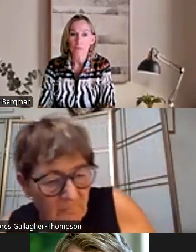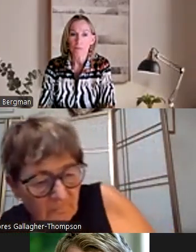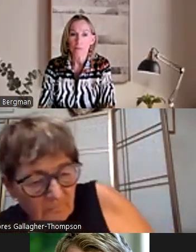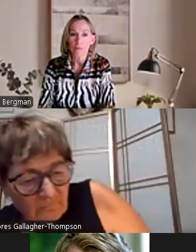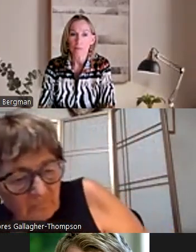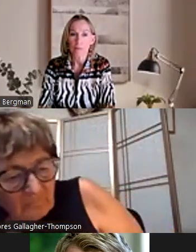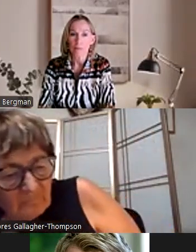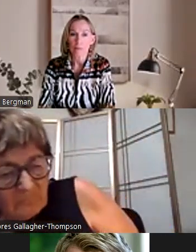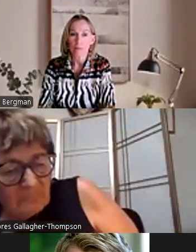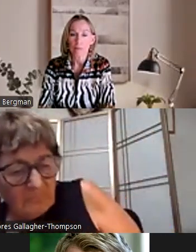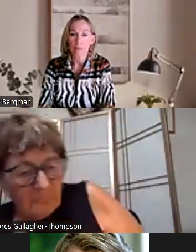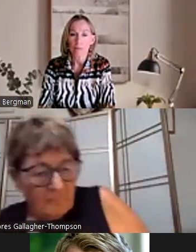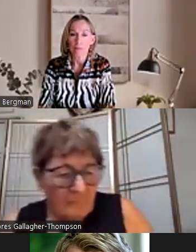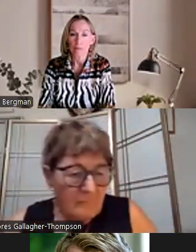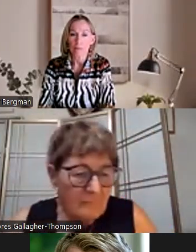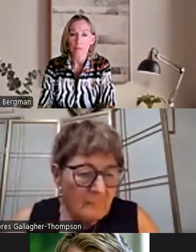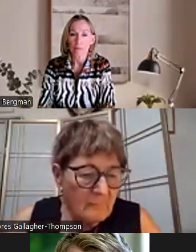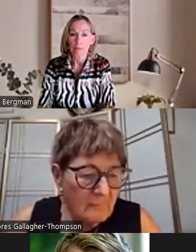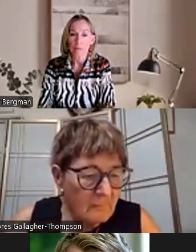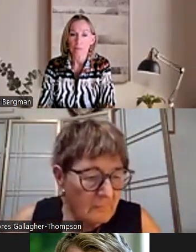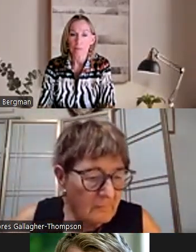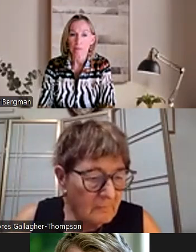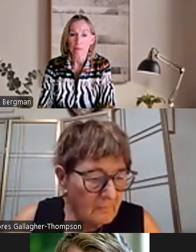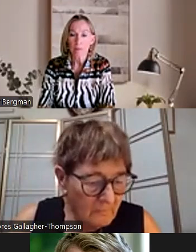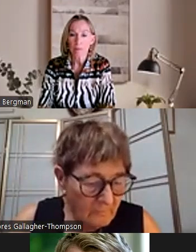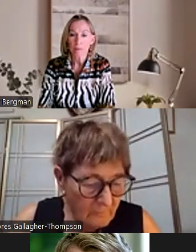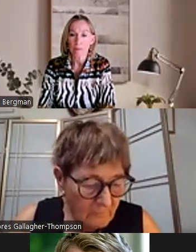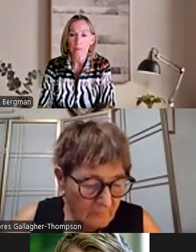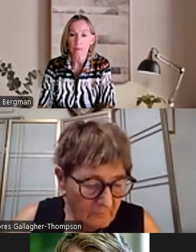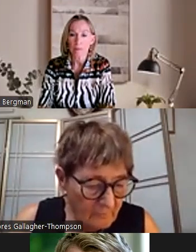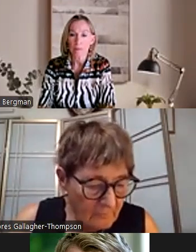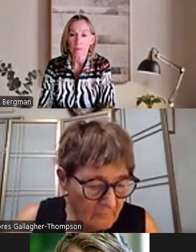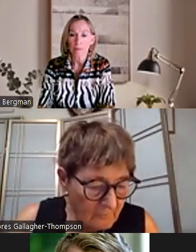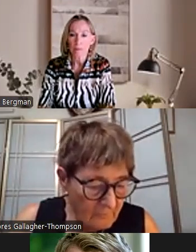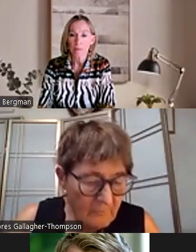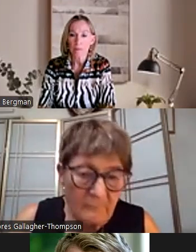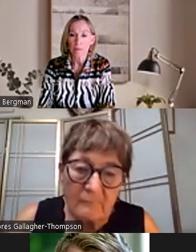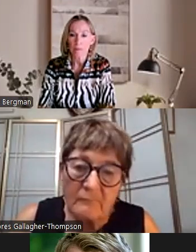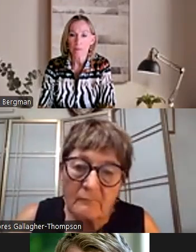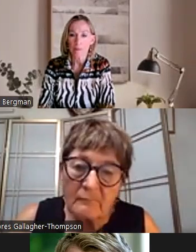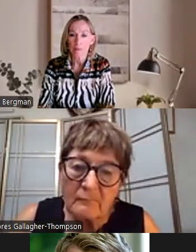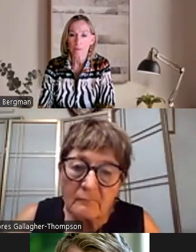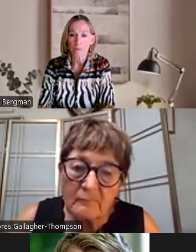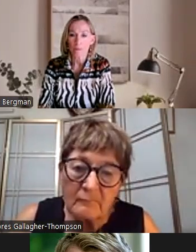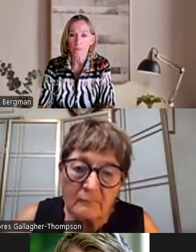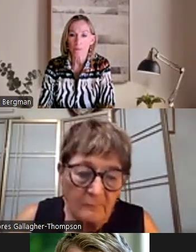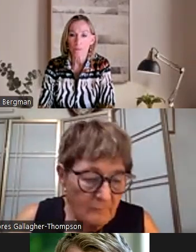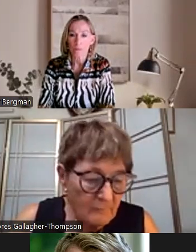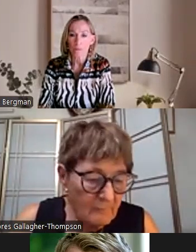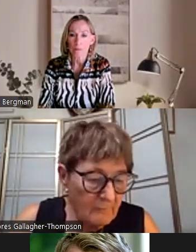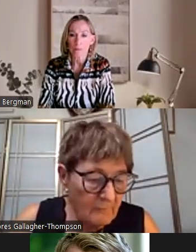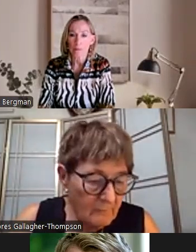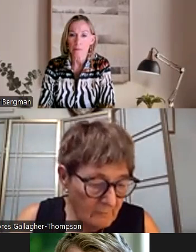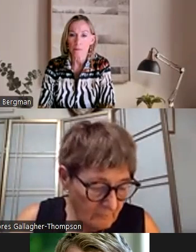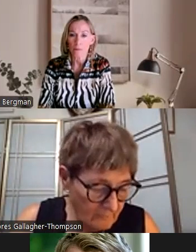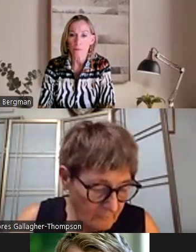Do you have question? Do you have a fellowship for this at UCSD? It's for We folks don't who have a might be fellowship. interested.